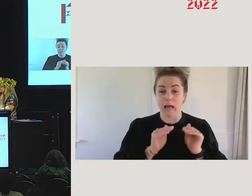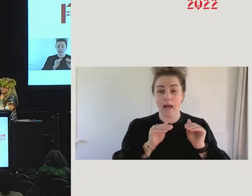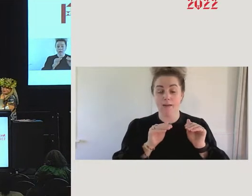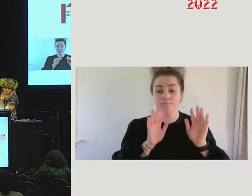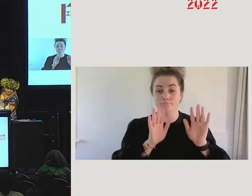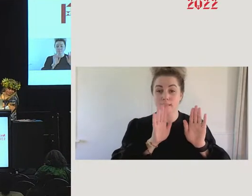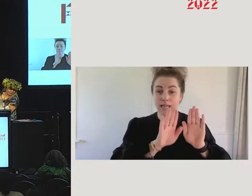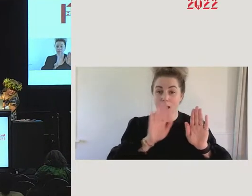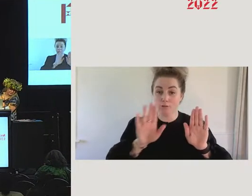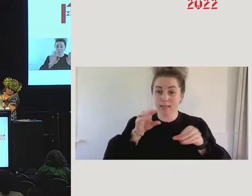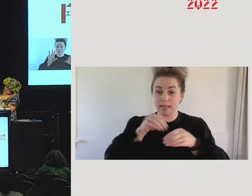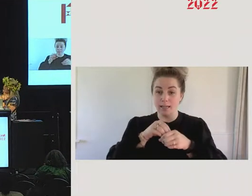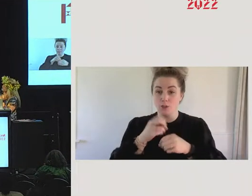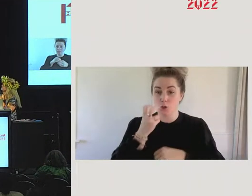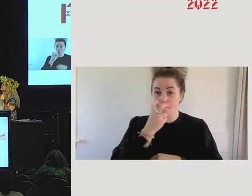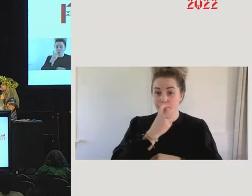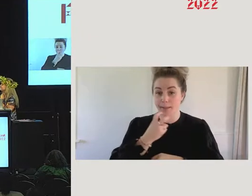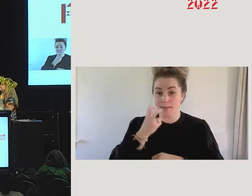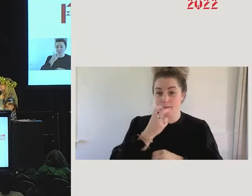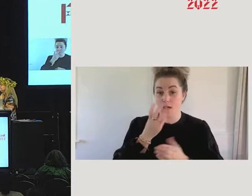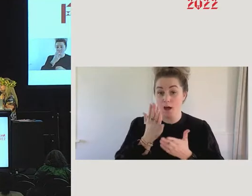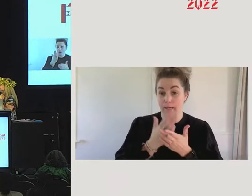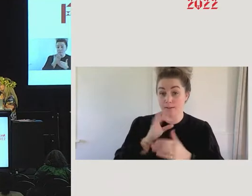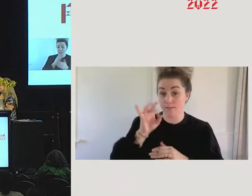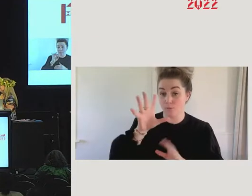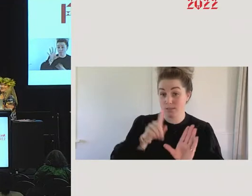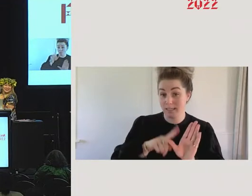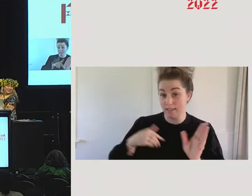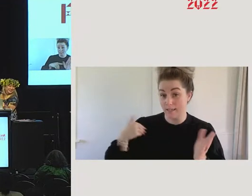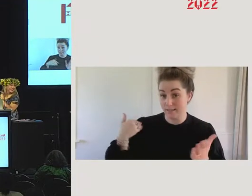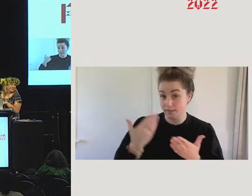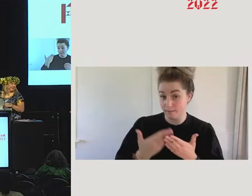where I have been living for the past 10 years